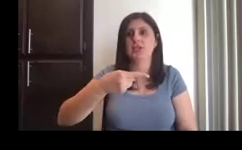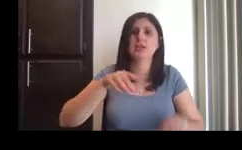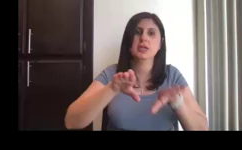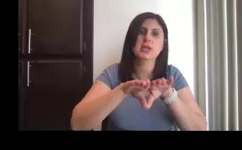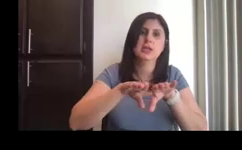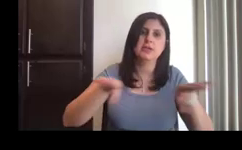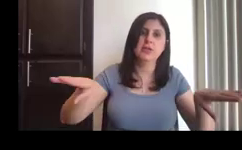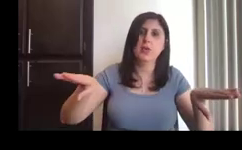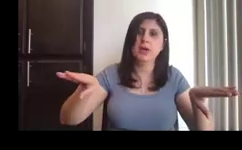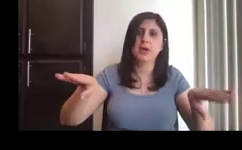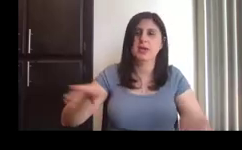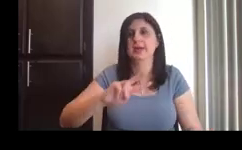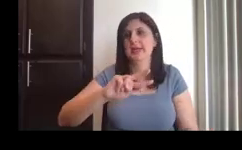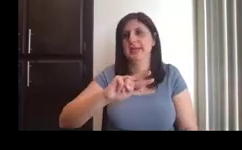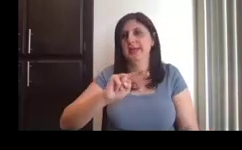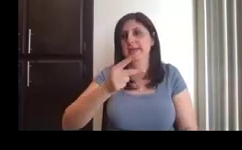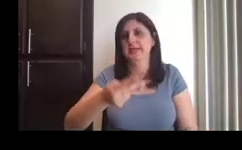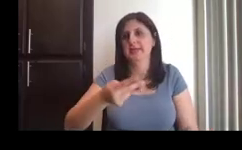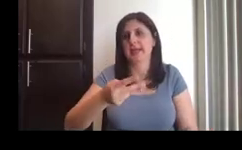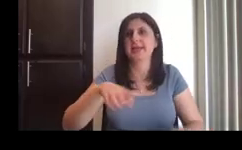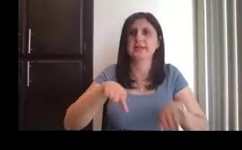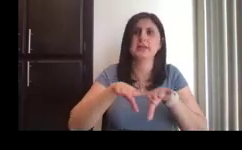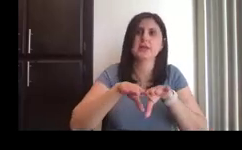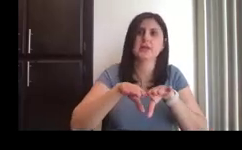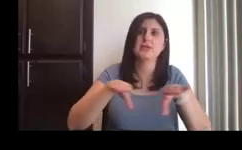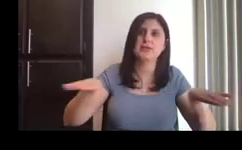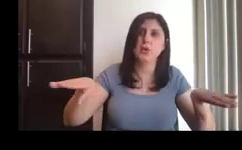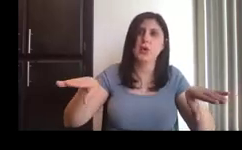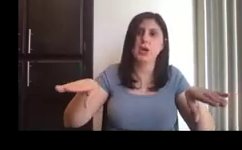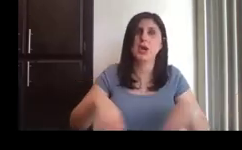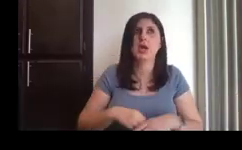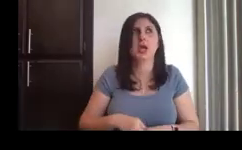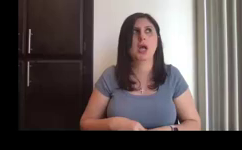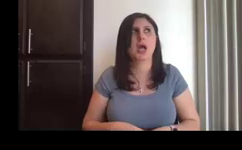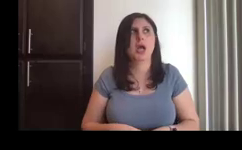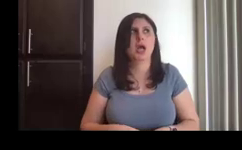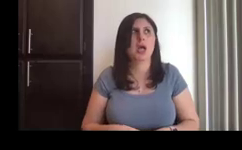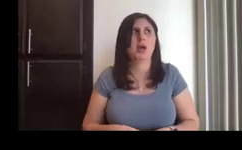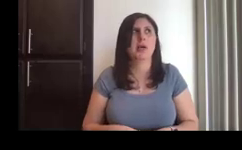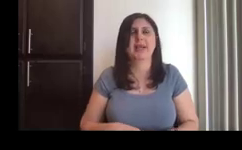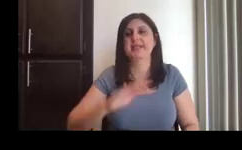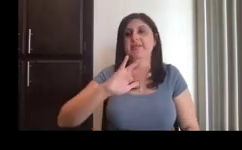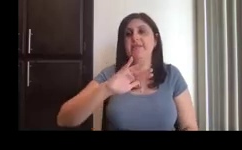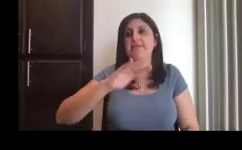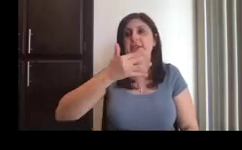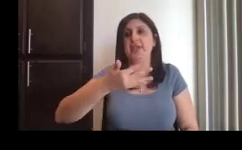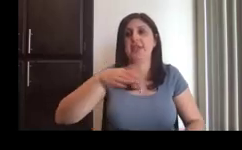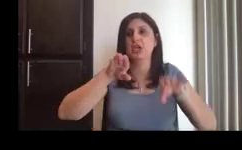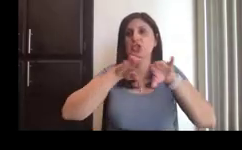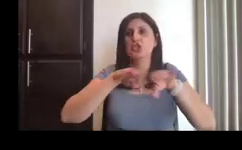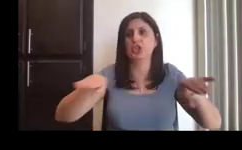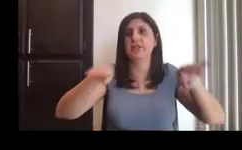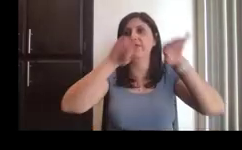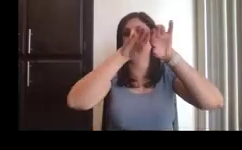First floor, second floor. I could say